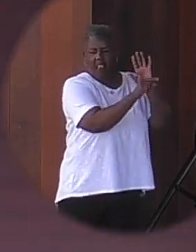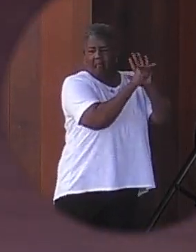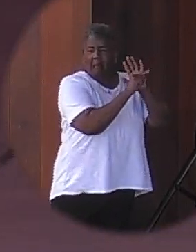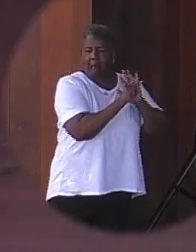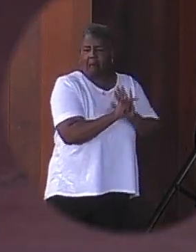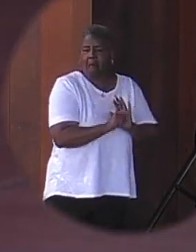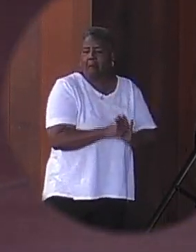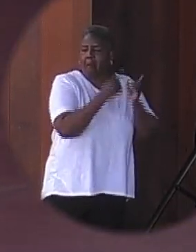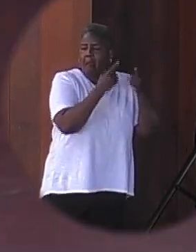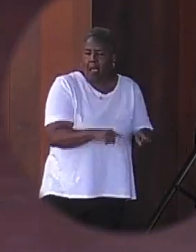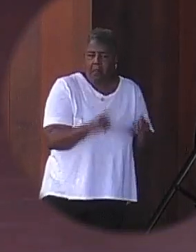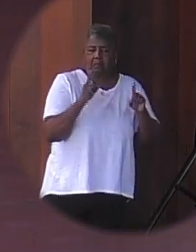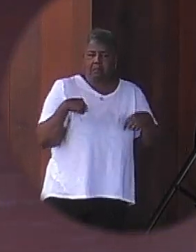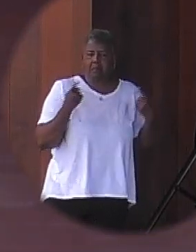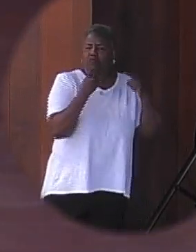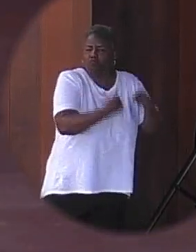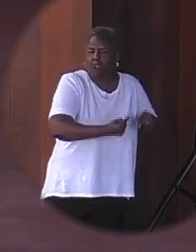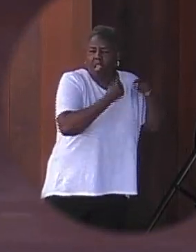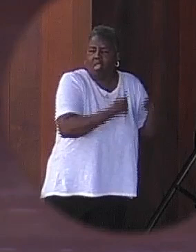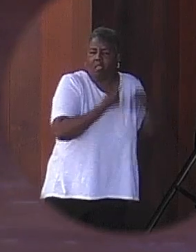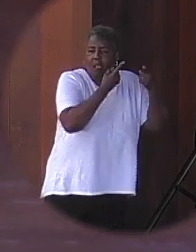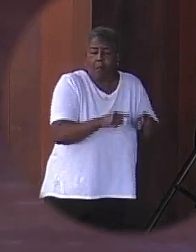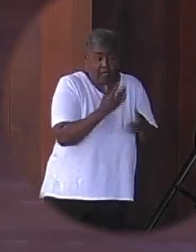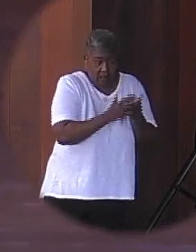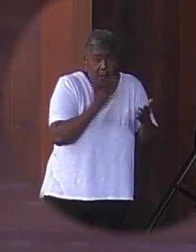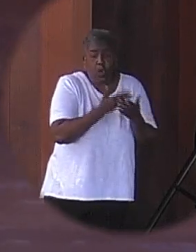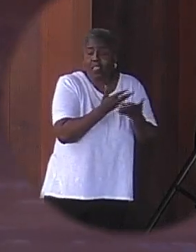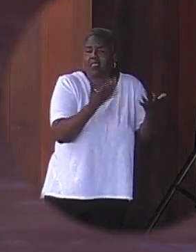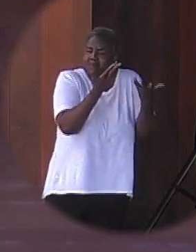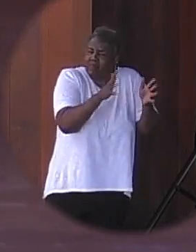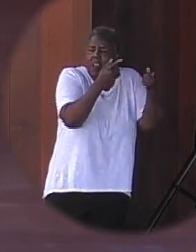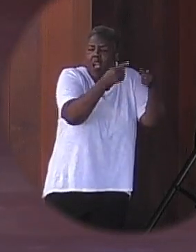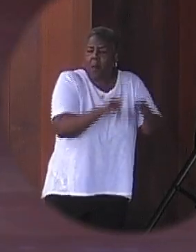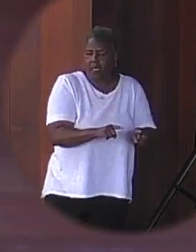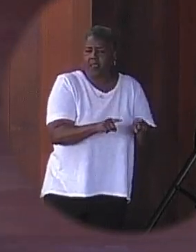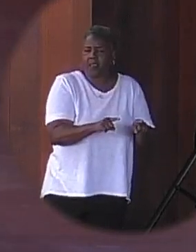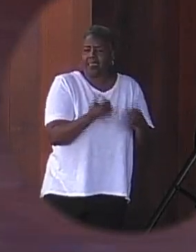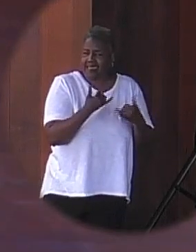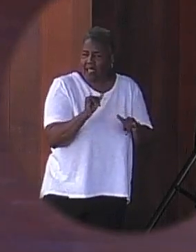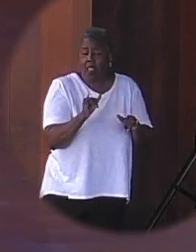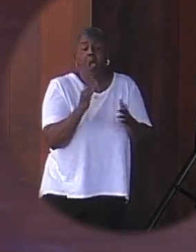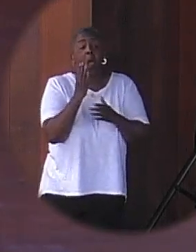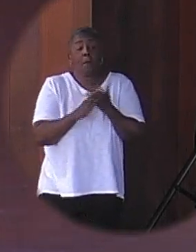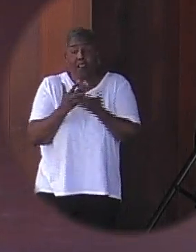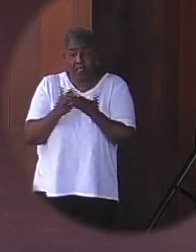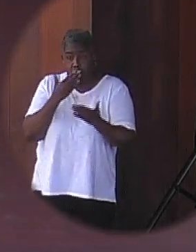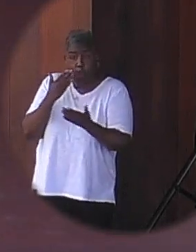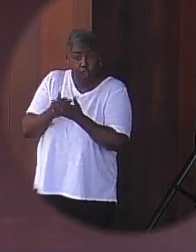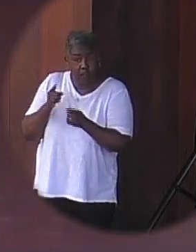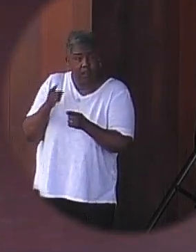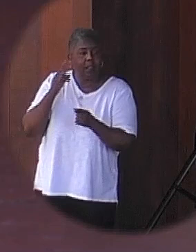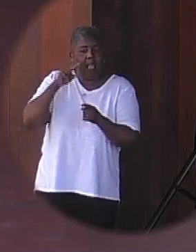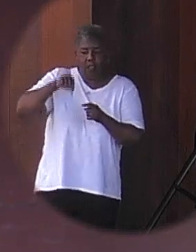we've suffered through and struggled with, some good has come out of this. And part of that good is that